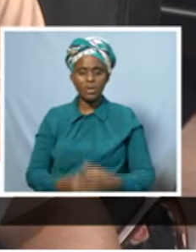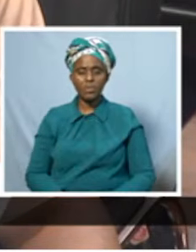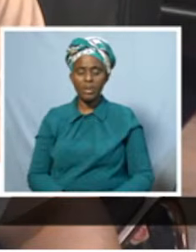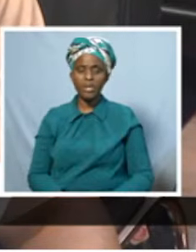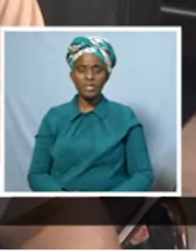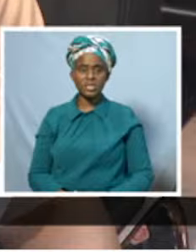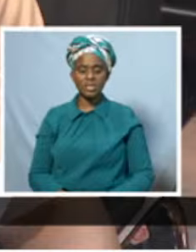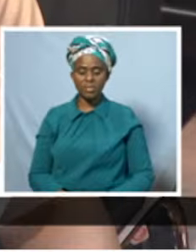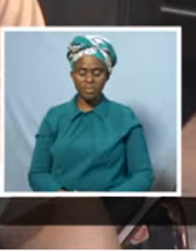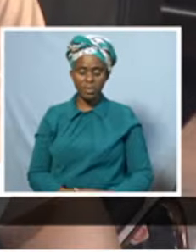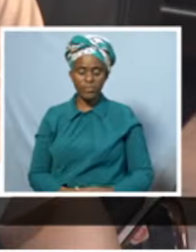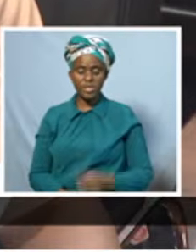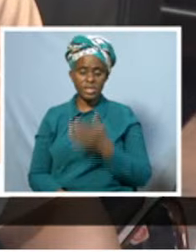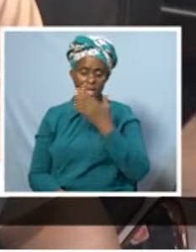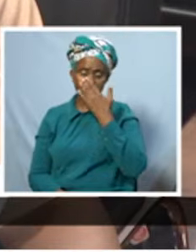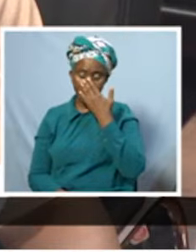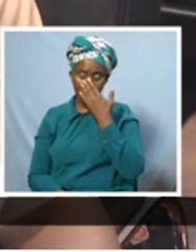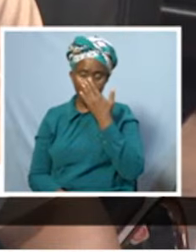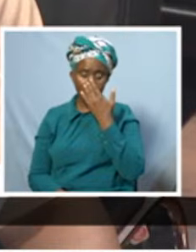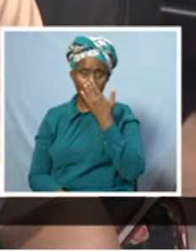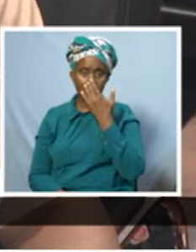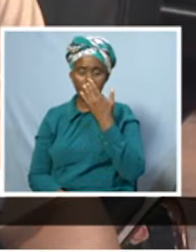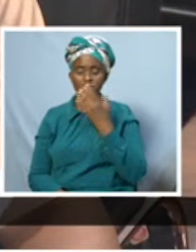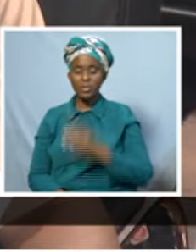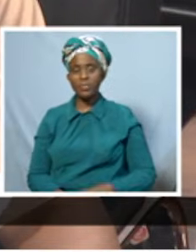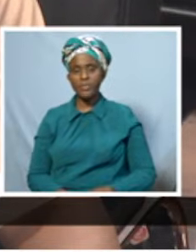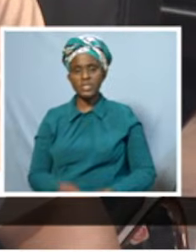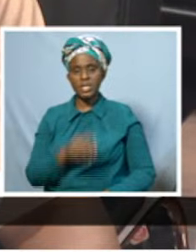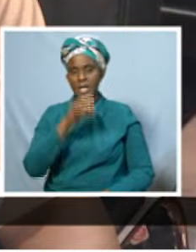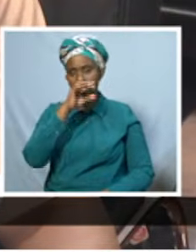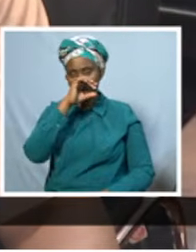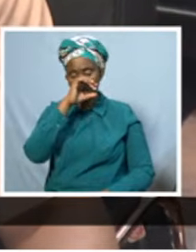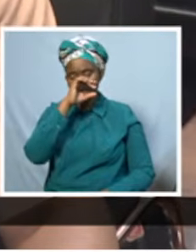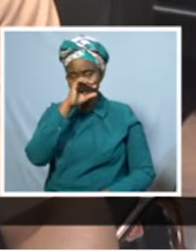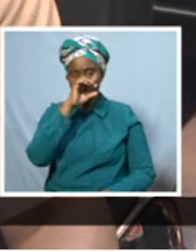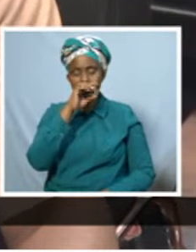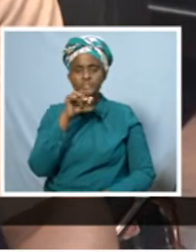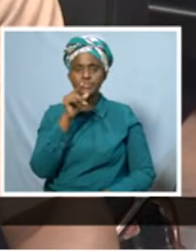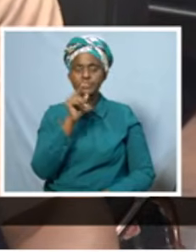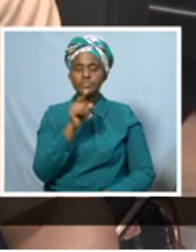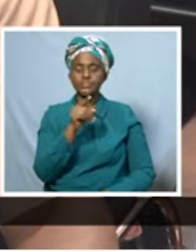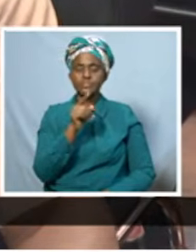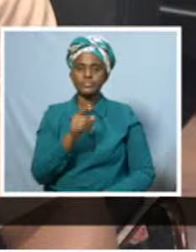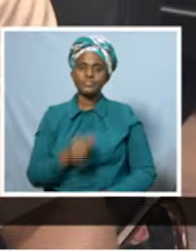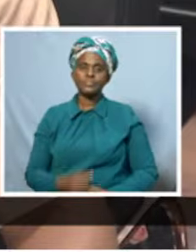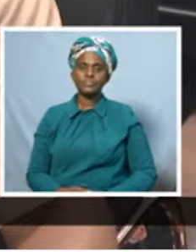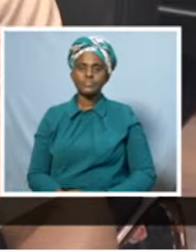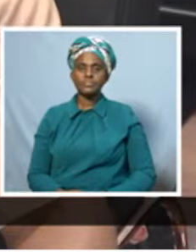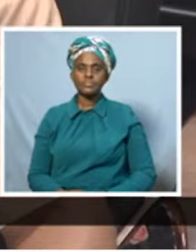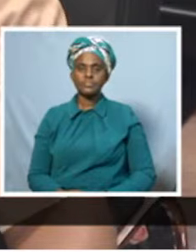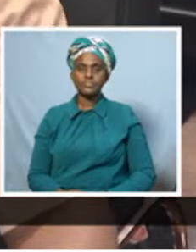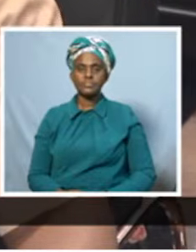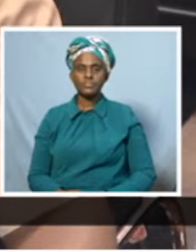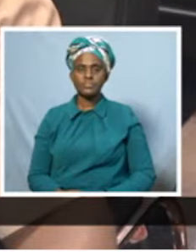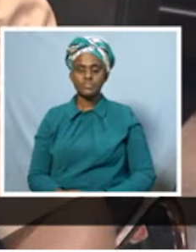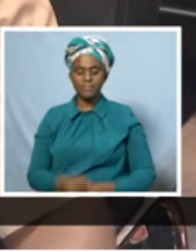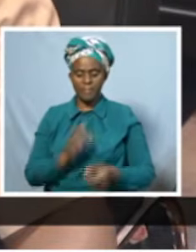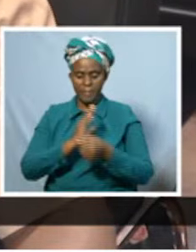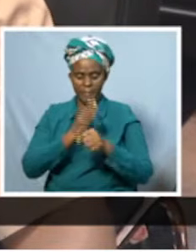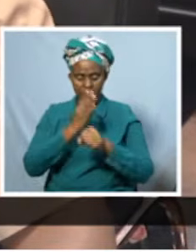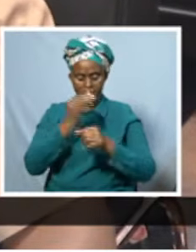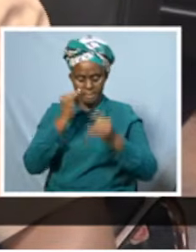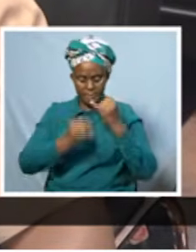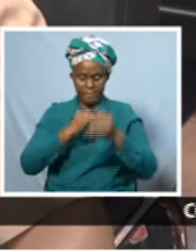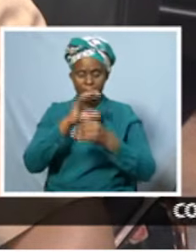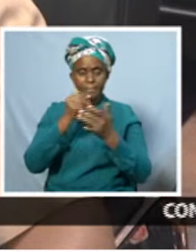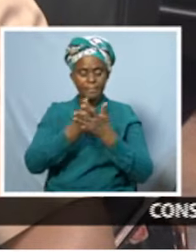been paid a total of 552,200 for the works done. That is after you completed